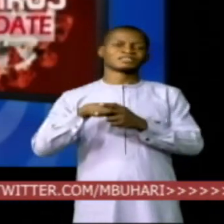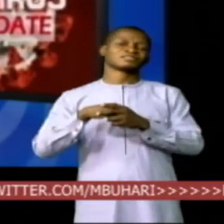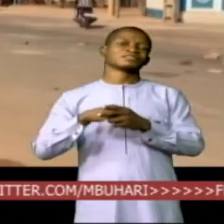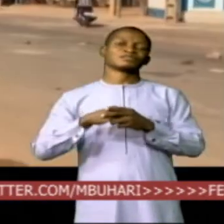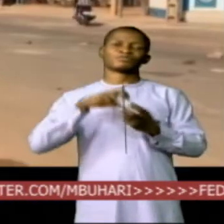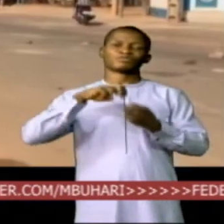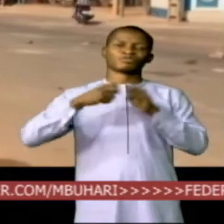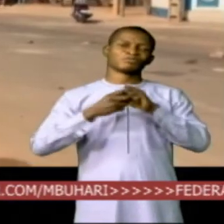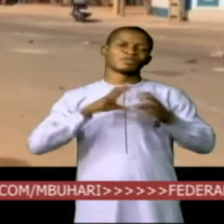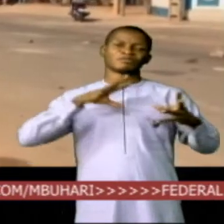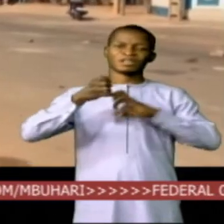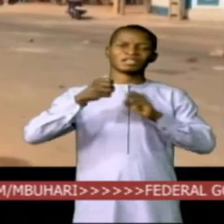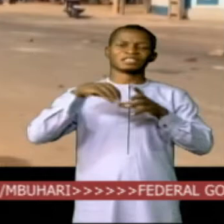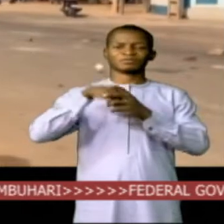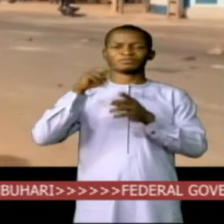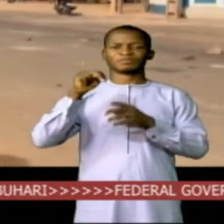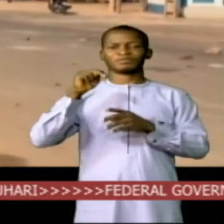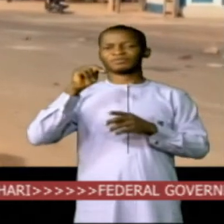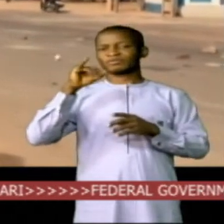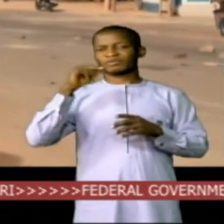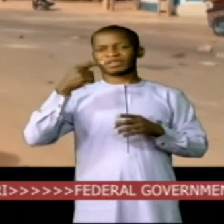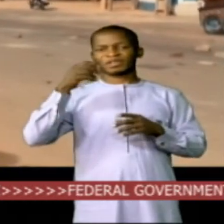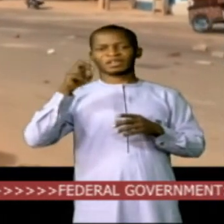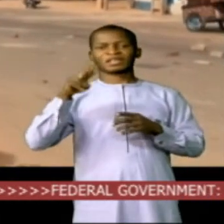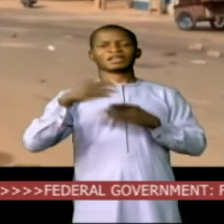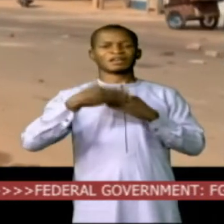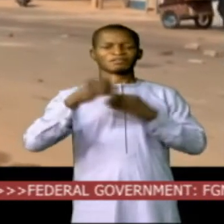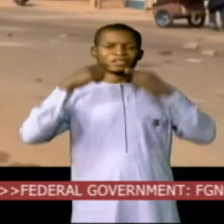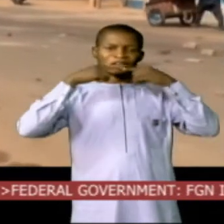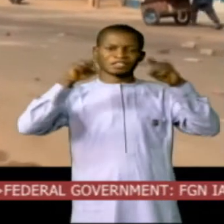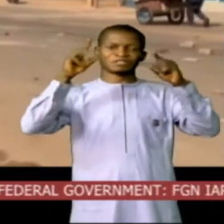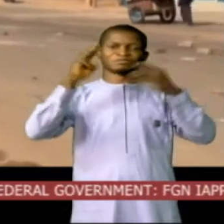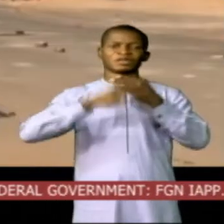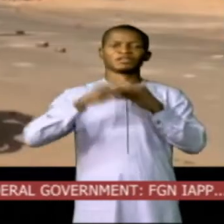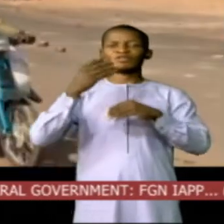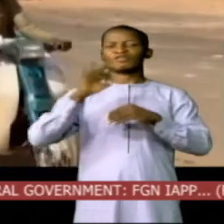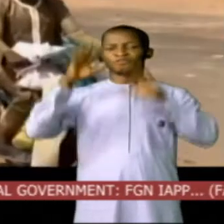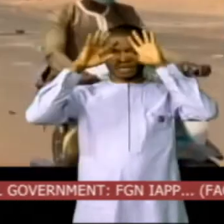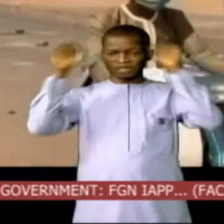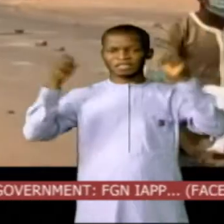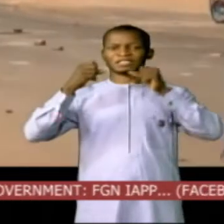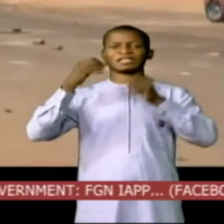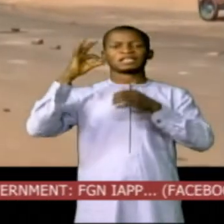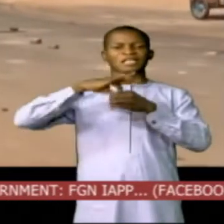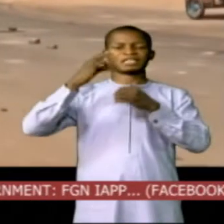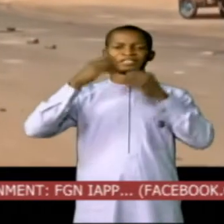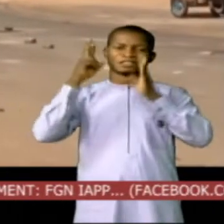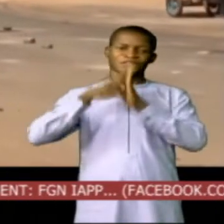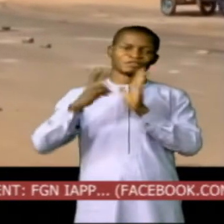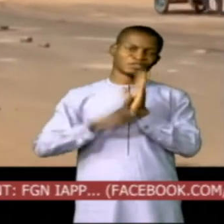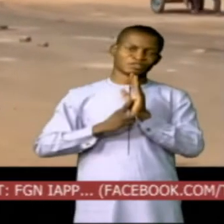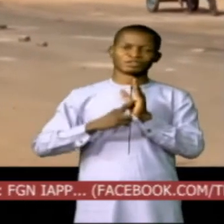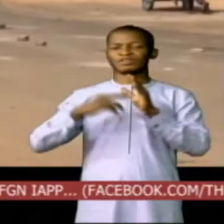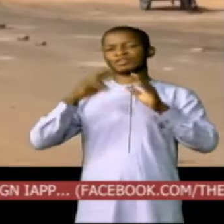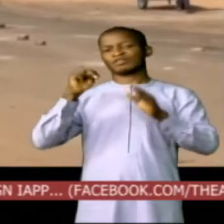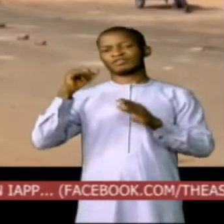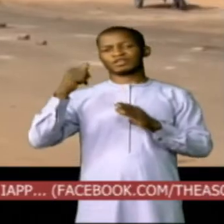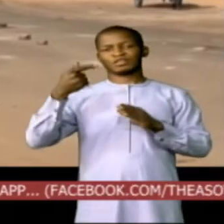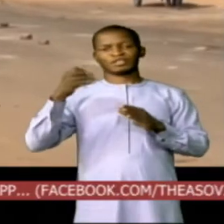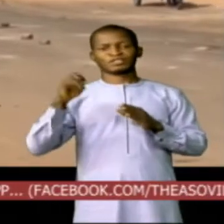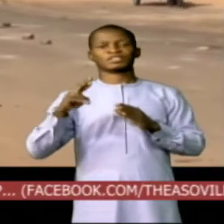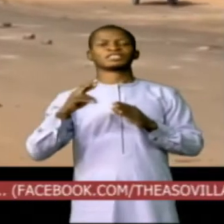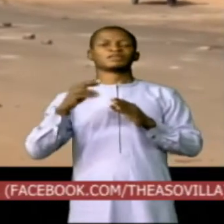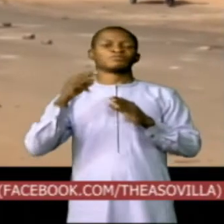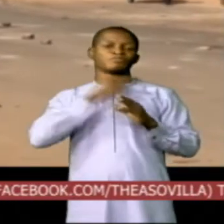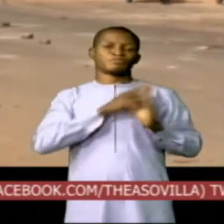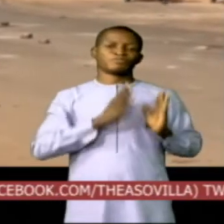that arose in Niger after the announcement of the presidential election results. Niger's Interior Minister